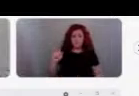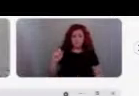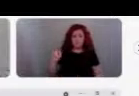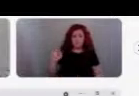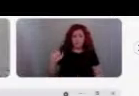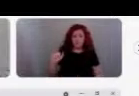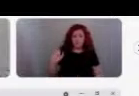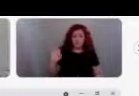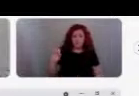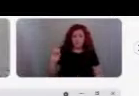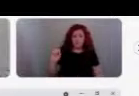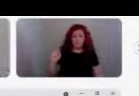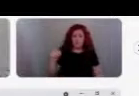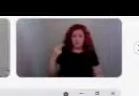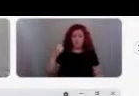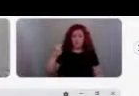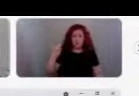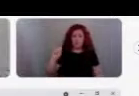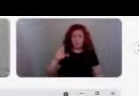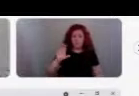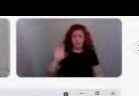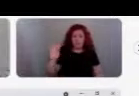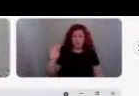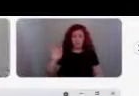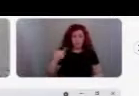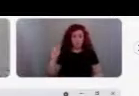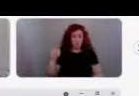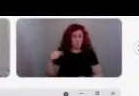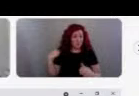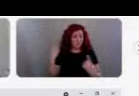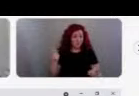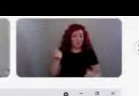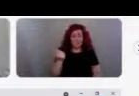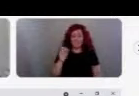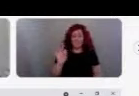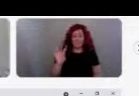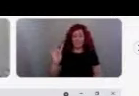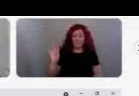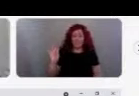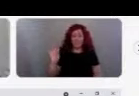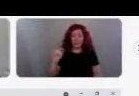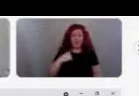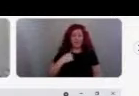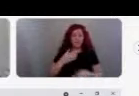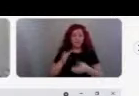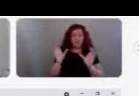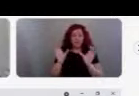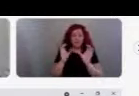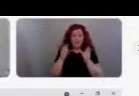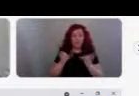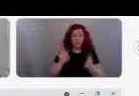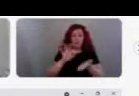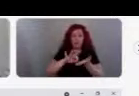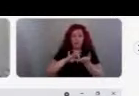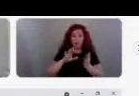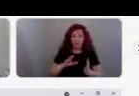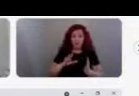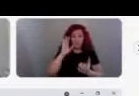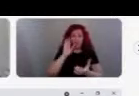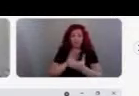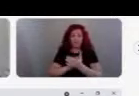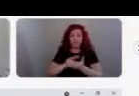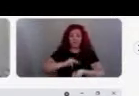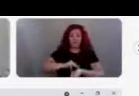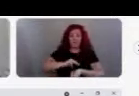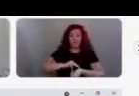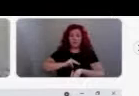tucson since 1989. i am a certified public accountant my husband is a physician who has